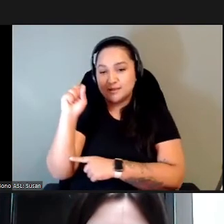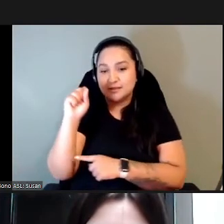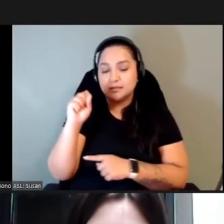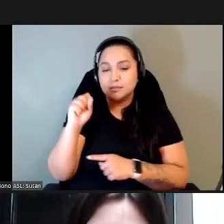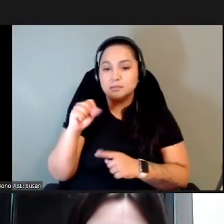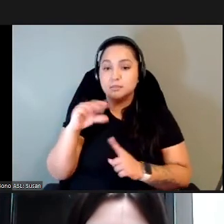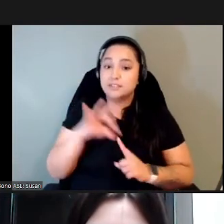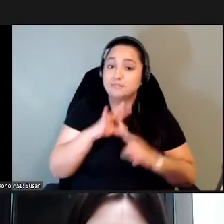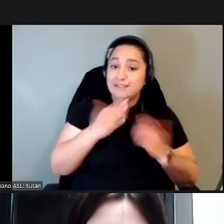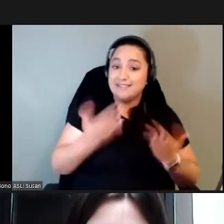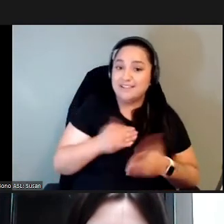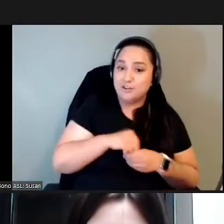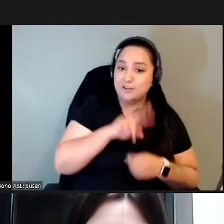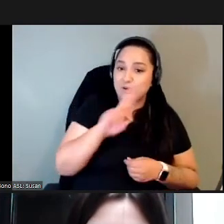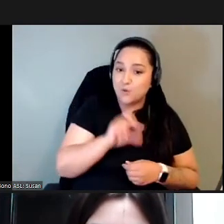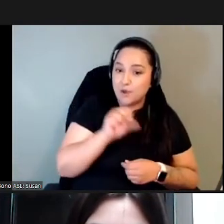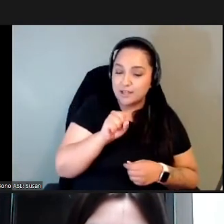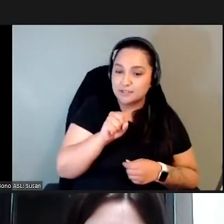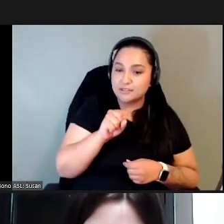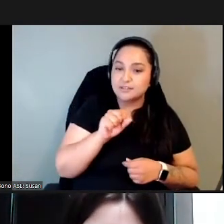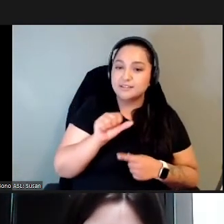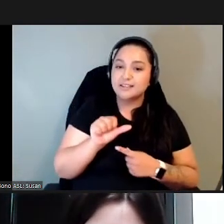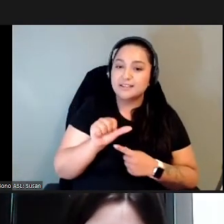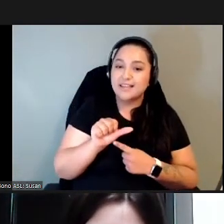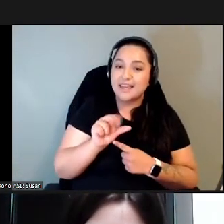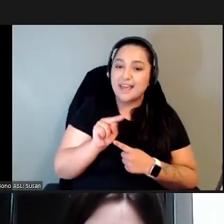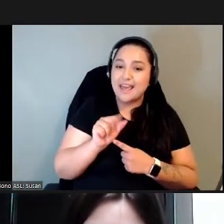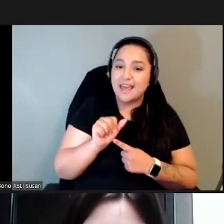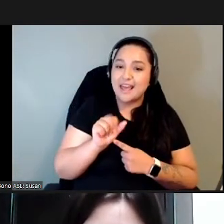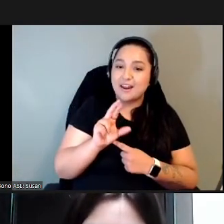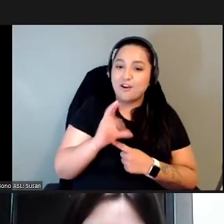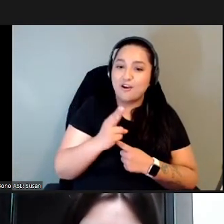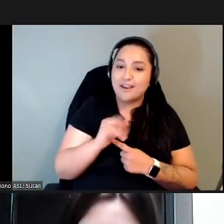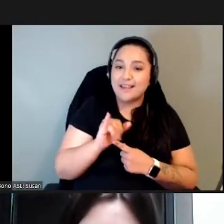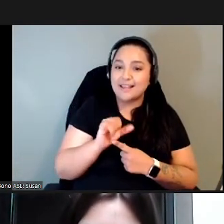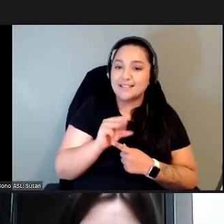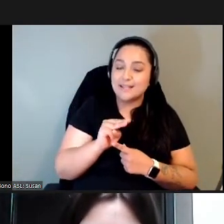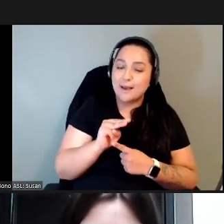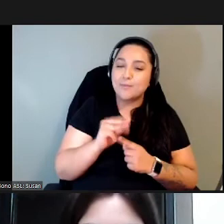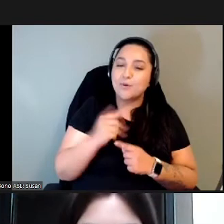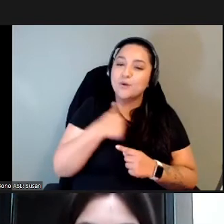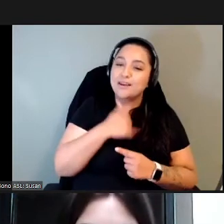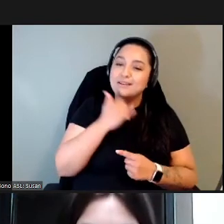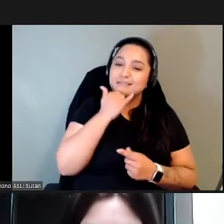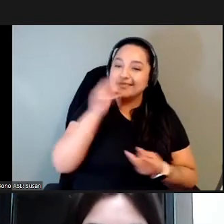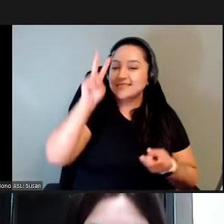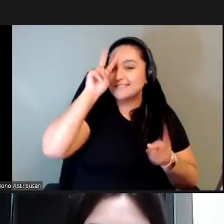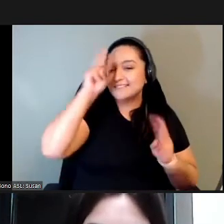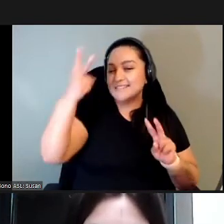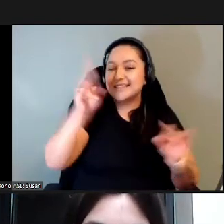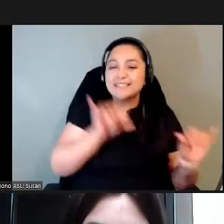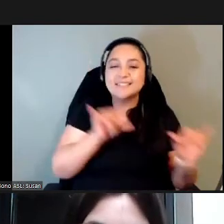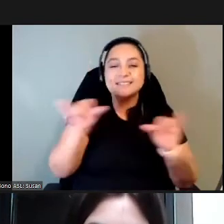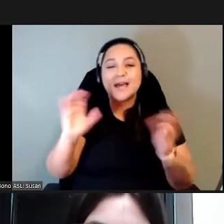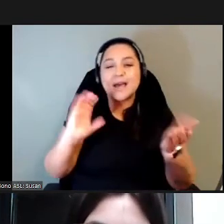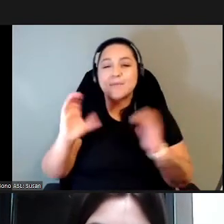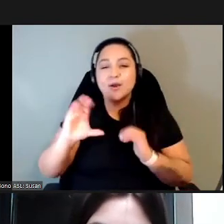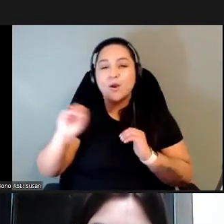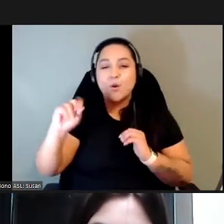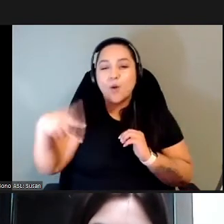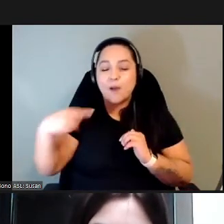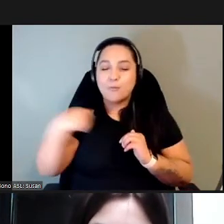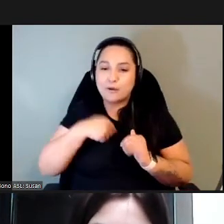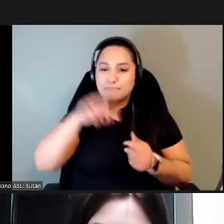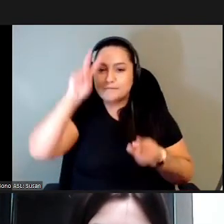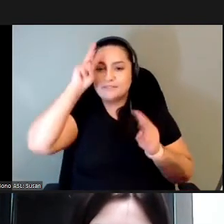States, anarchism is so grossly misinterpreted, just like cooperatives are, and you know, it's just ridiculous. But it's